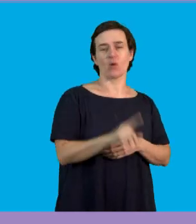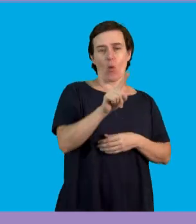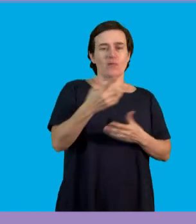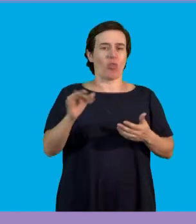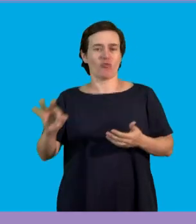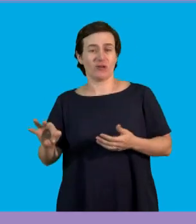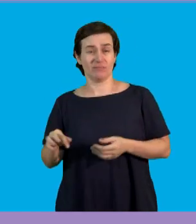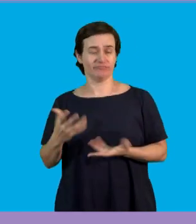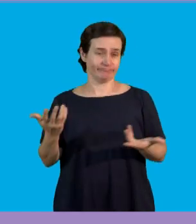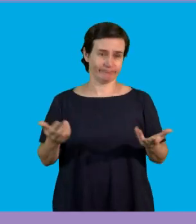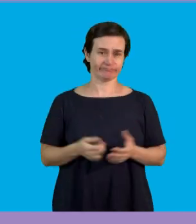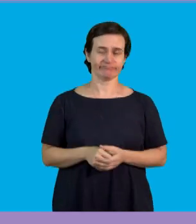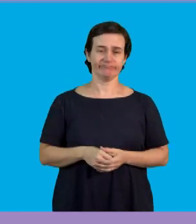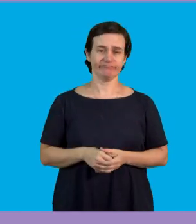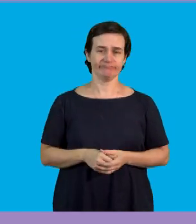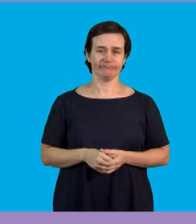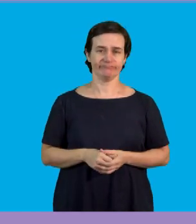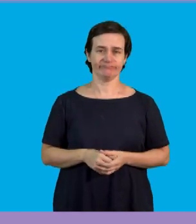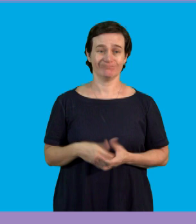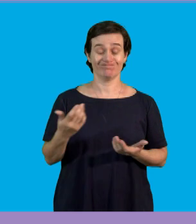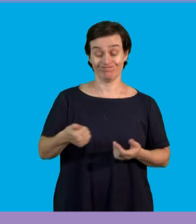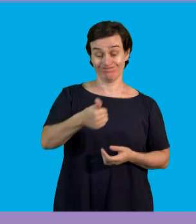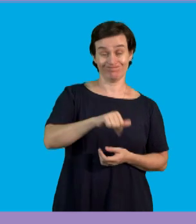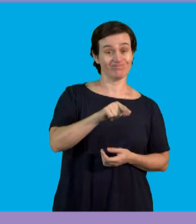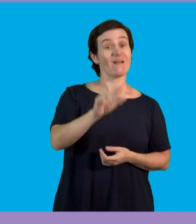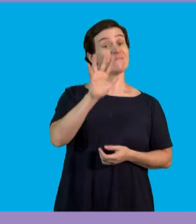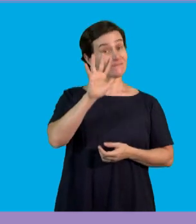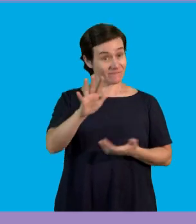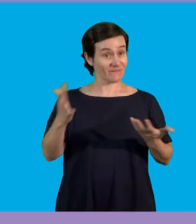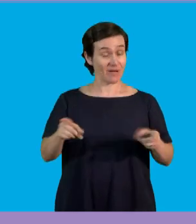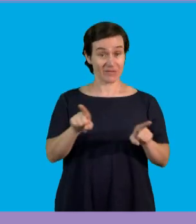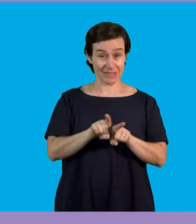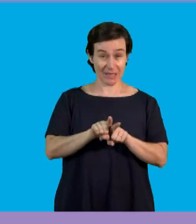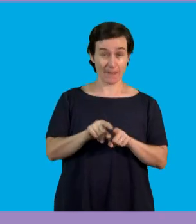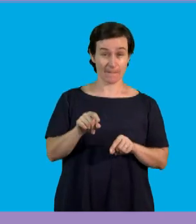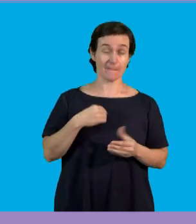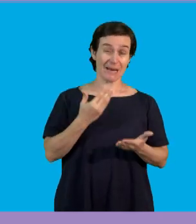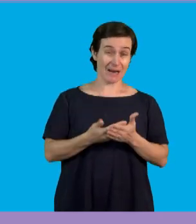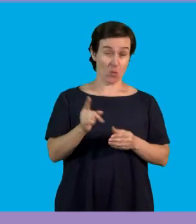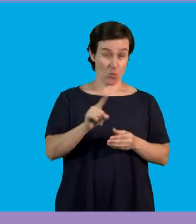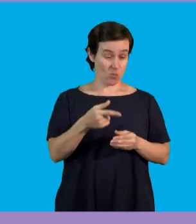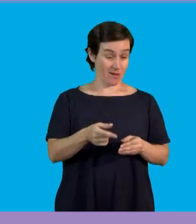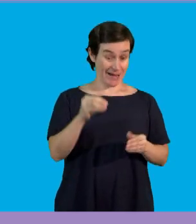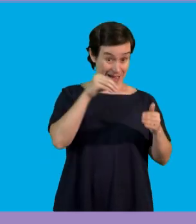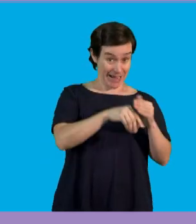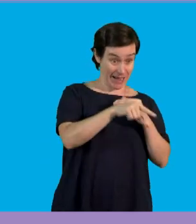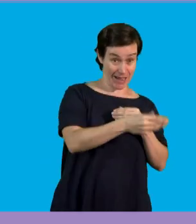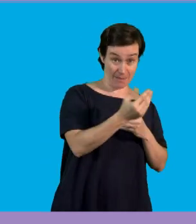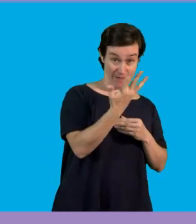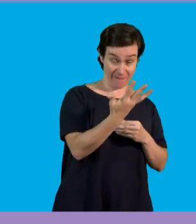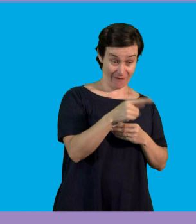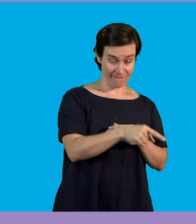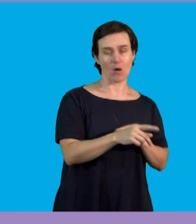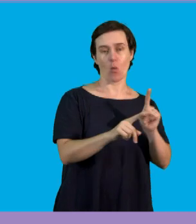and there are no other factors for that 3. Again, the factors of 5, that is 1 and